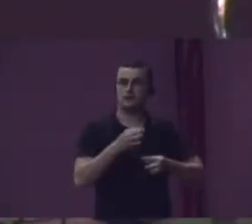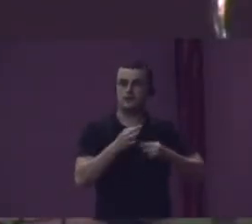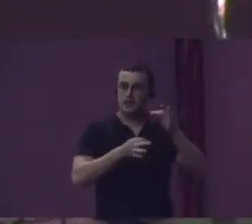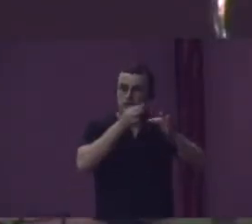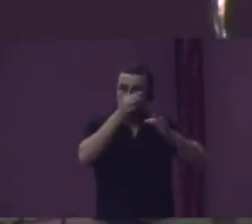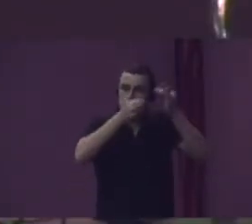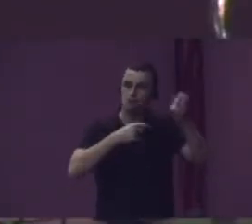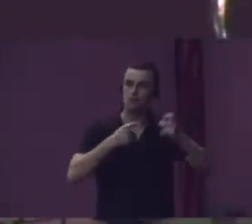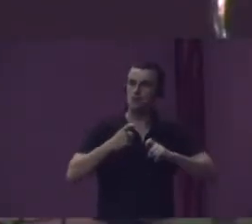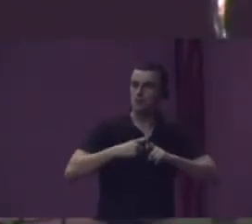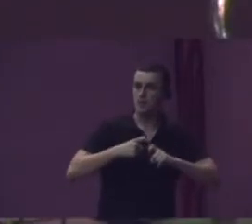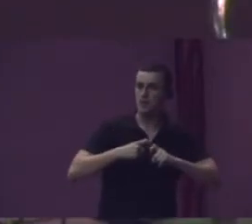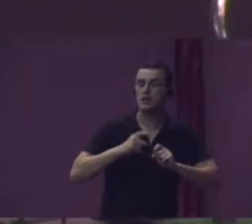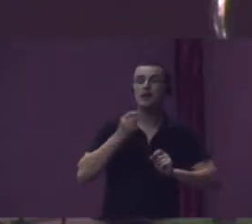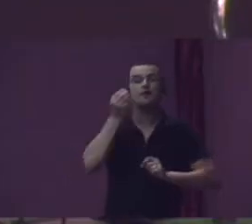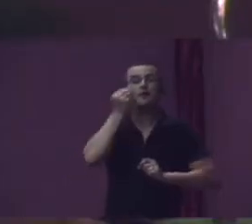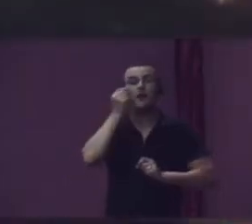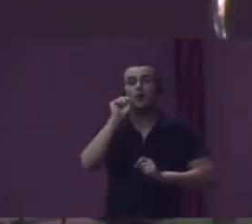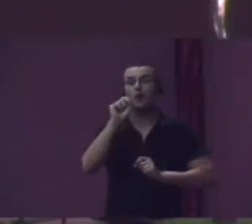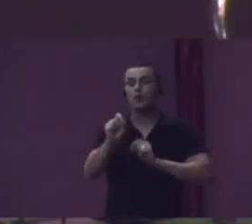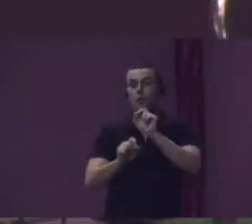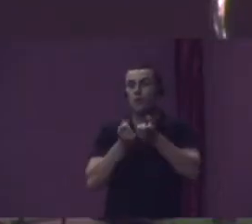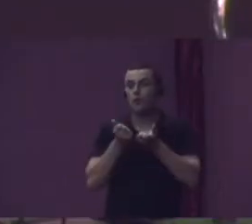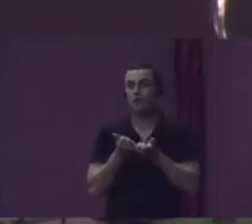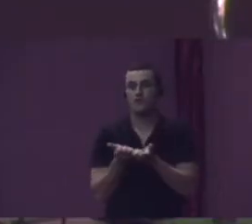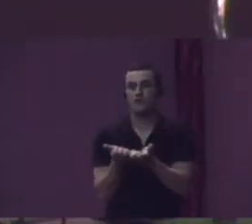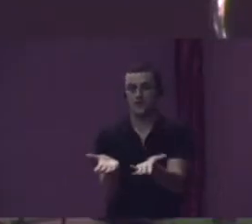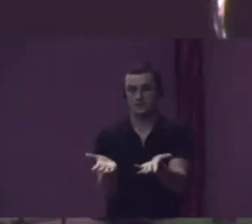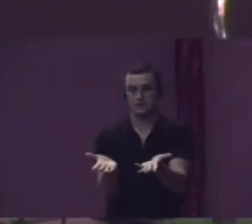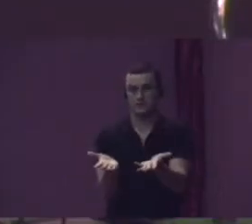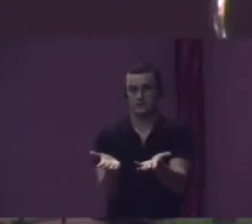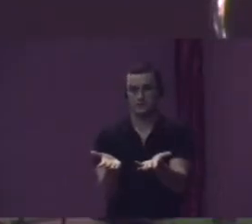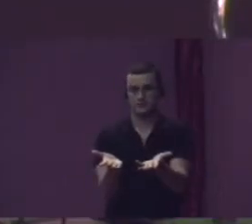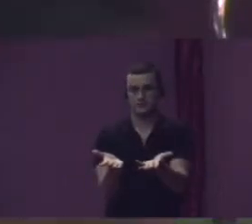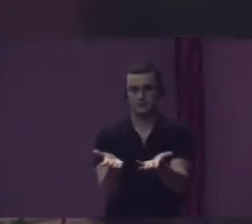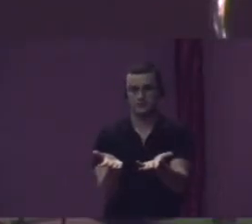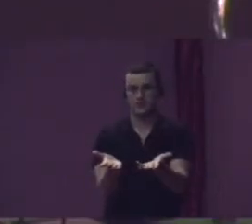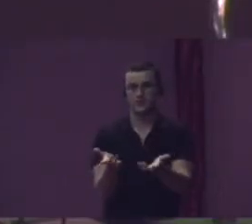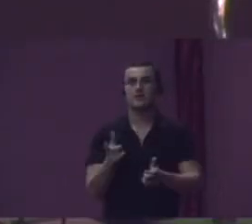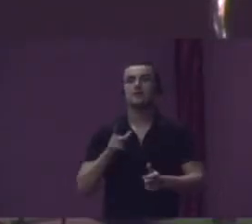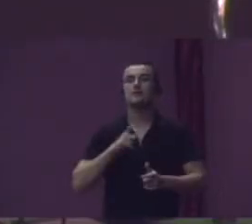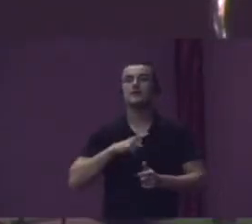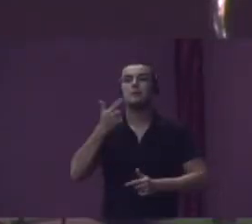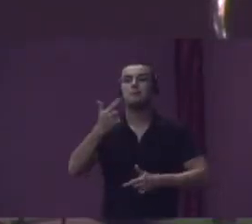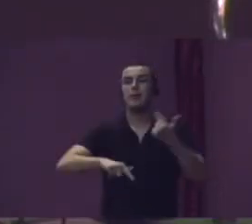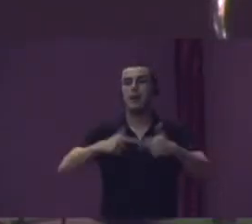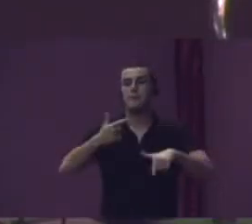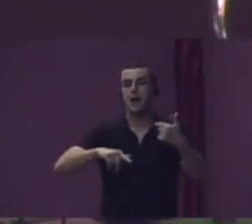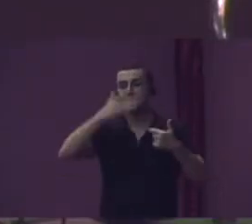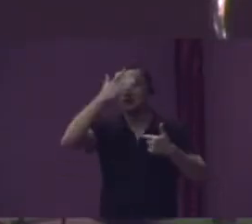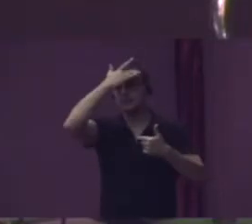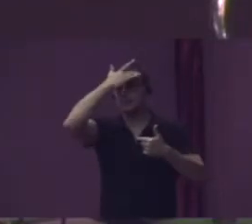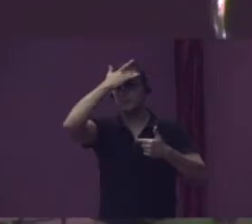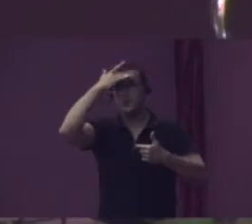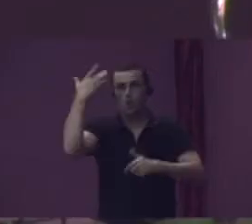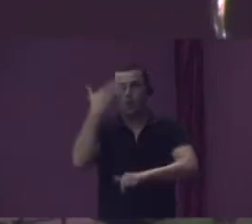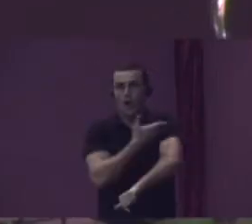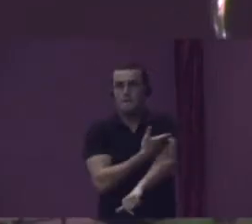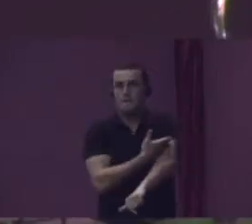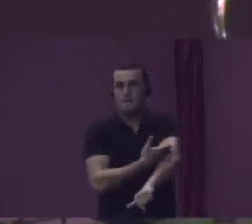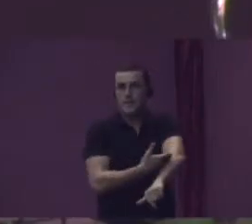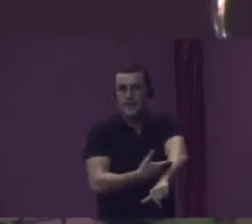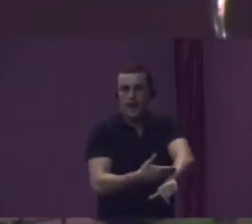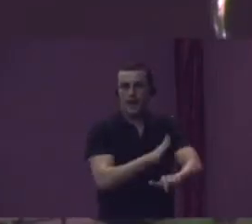U.S. white, middle class, or more privileged sectors of society, who more often sought alternatives to medicalized